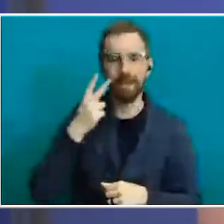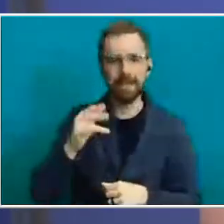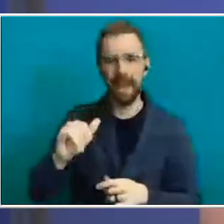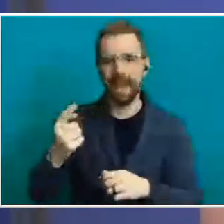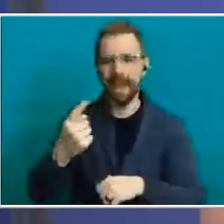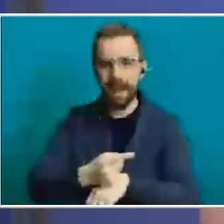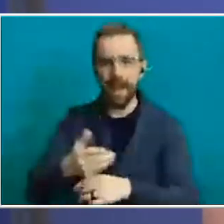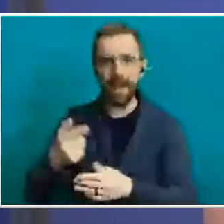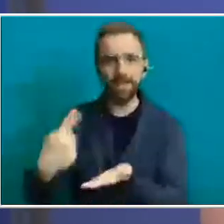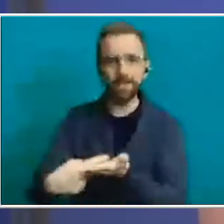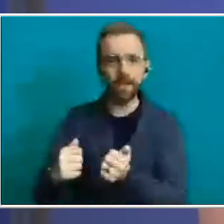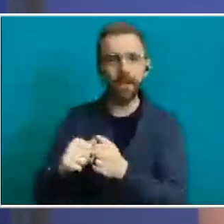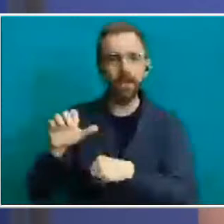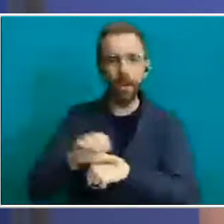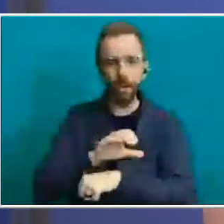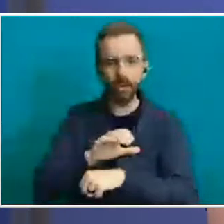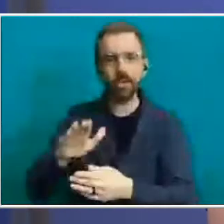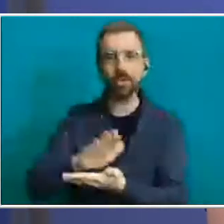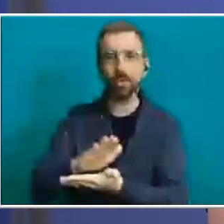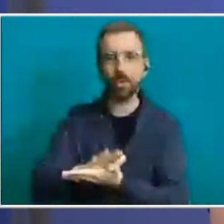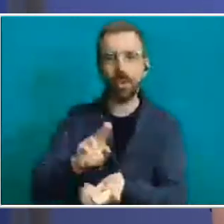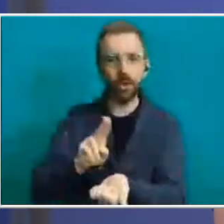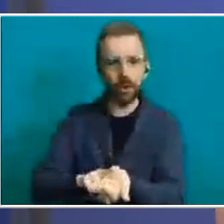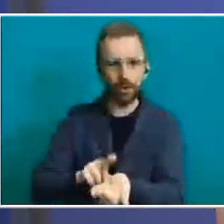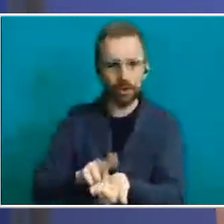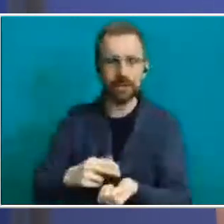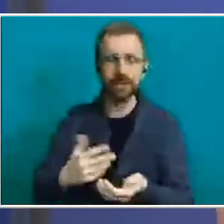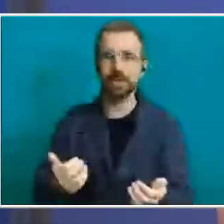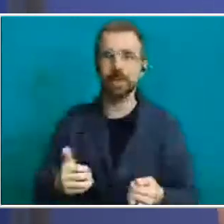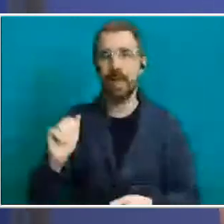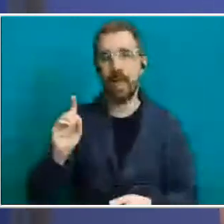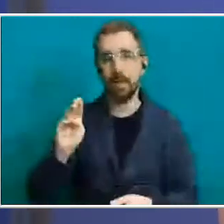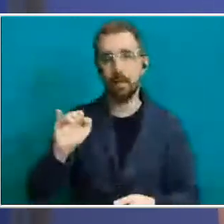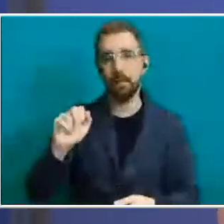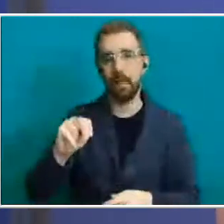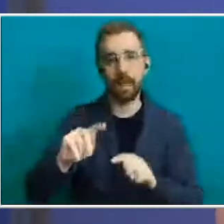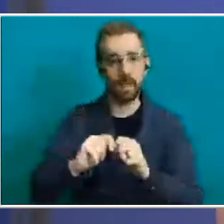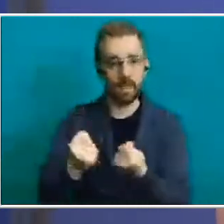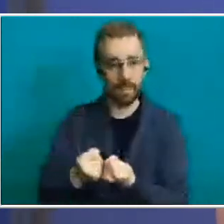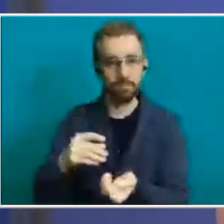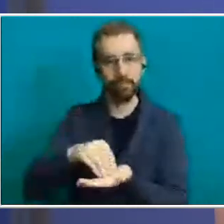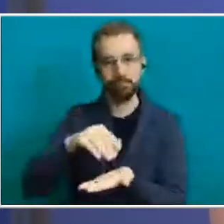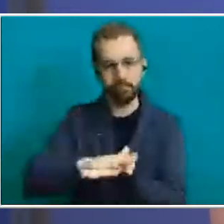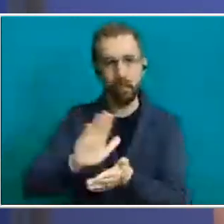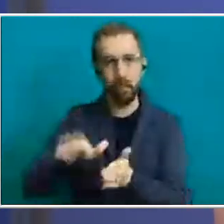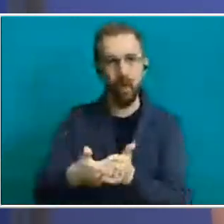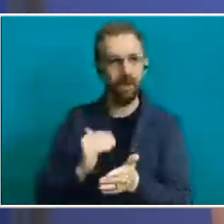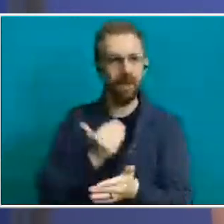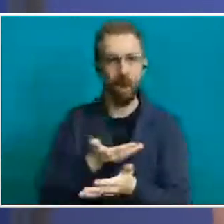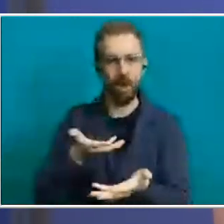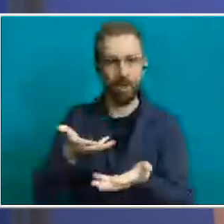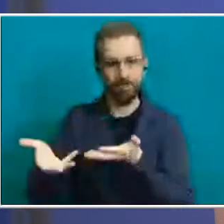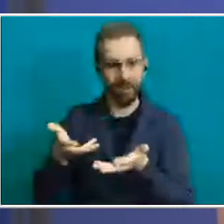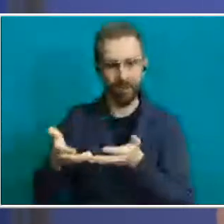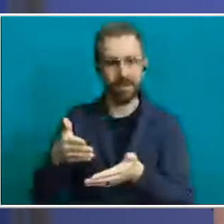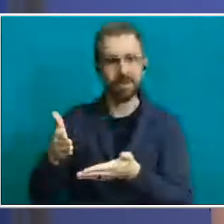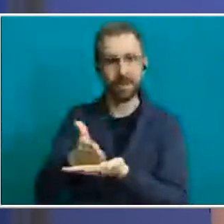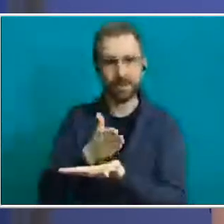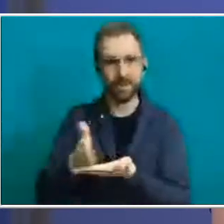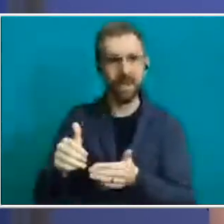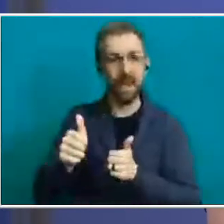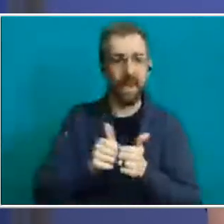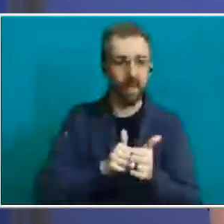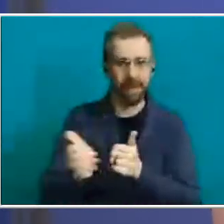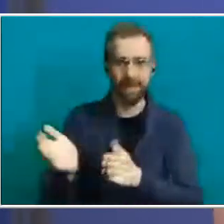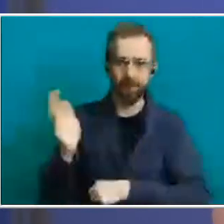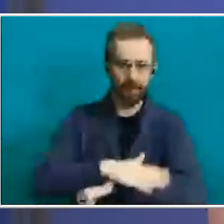with our school nurses, our admin team, and documenting all of our interactions between the athletes throughout the day. So documenting